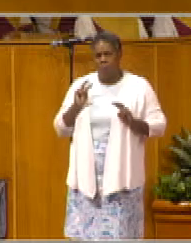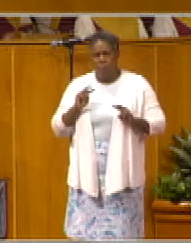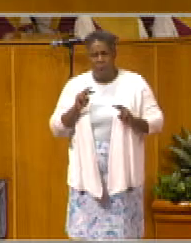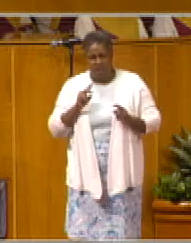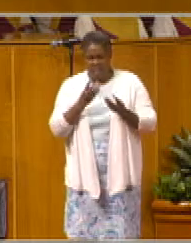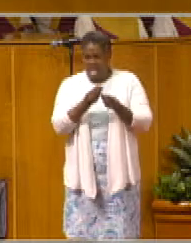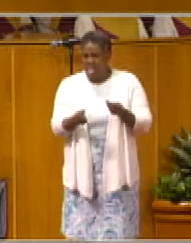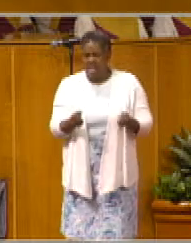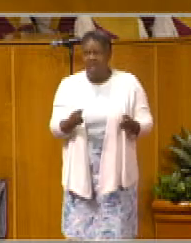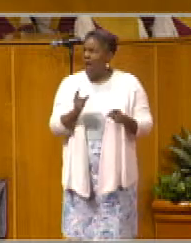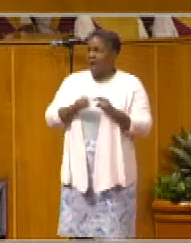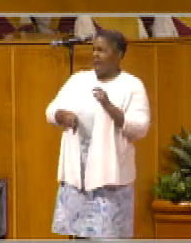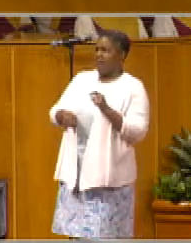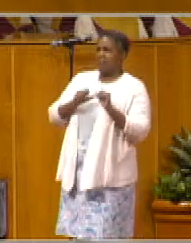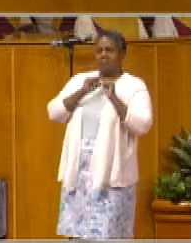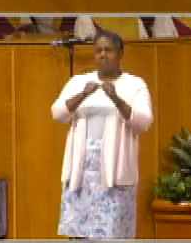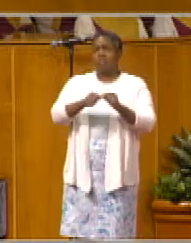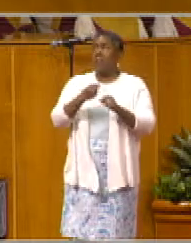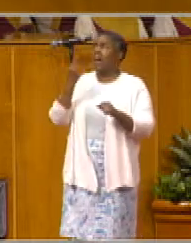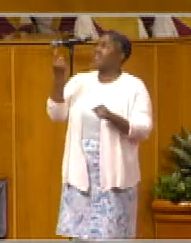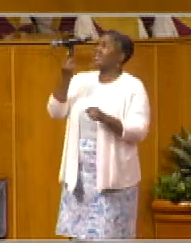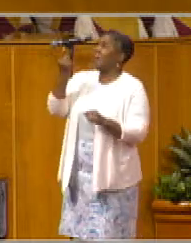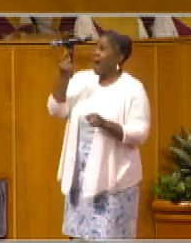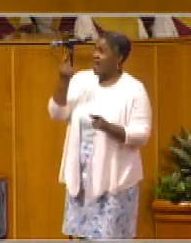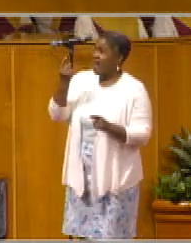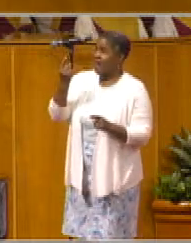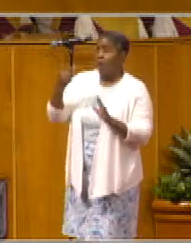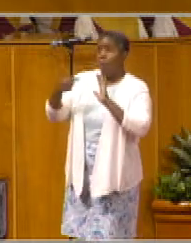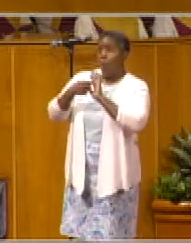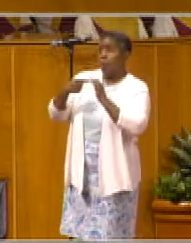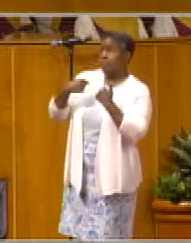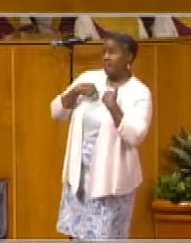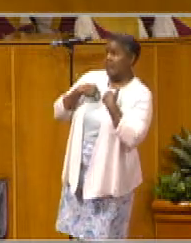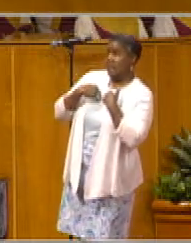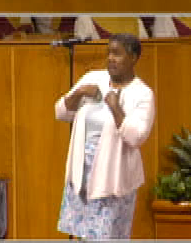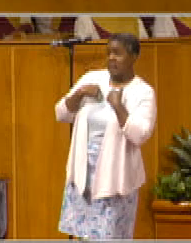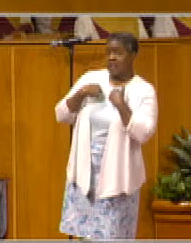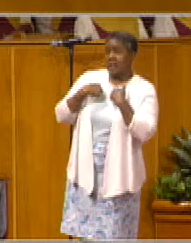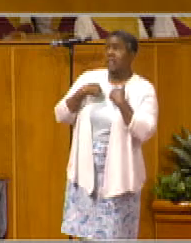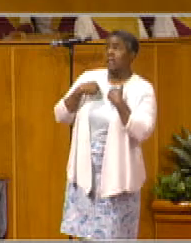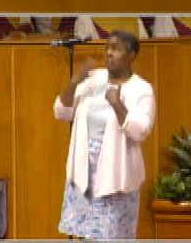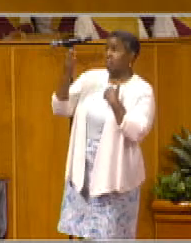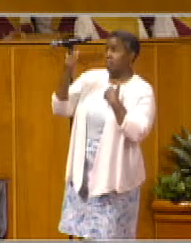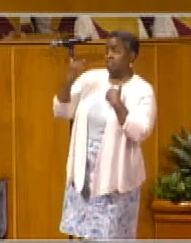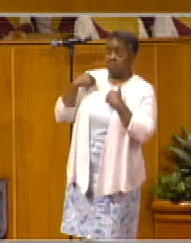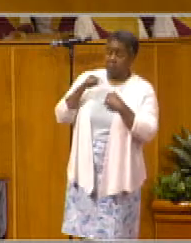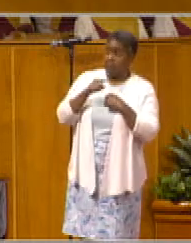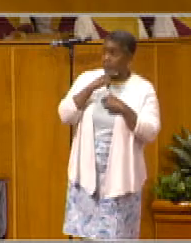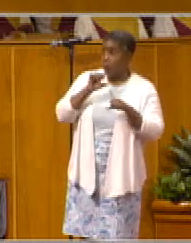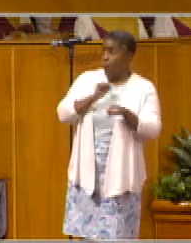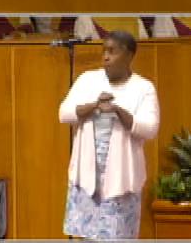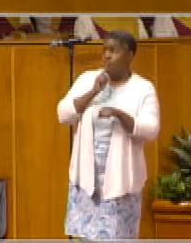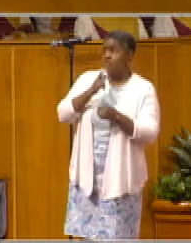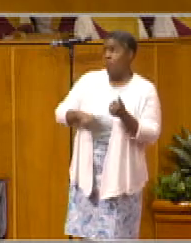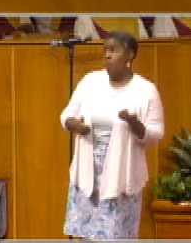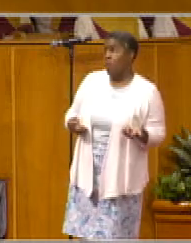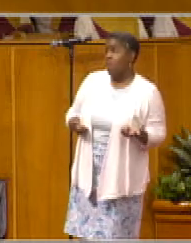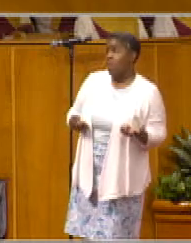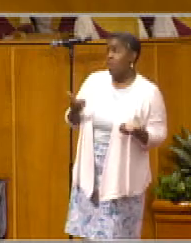now. And somebody owes you a return on your investment.